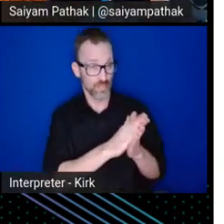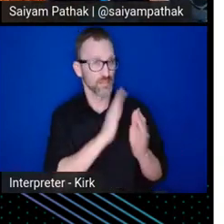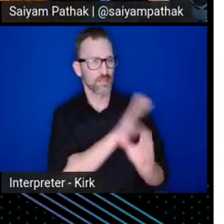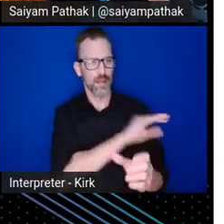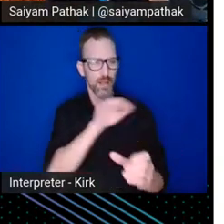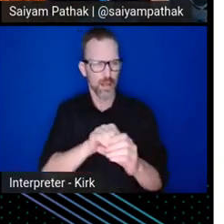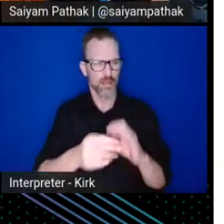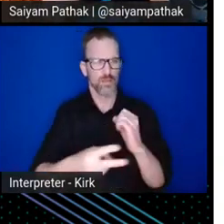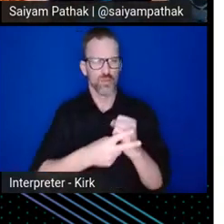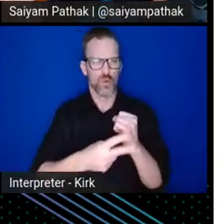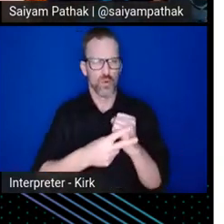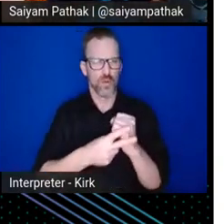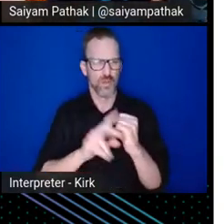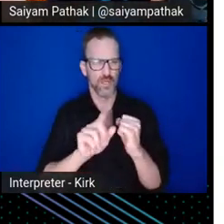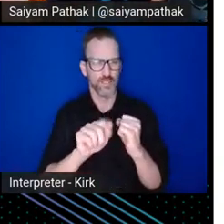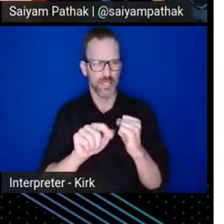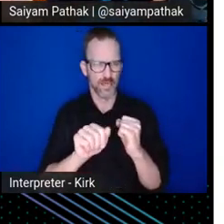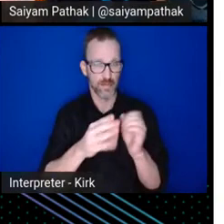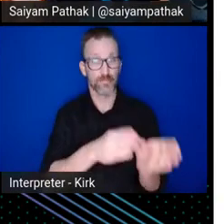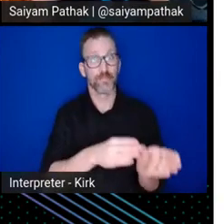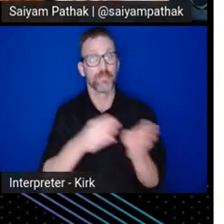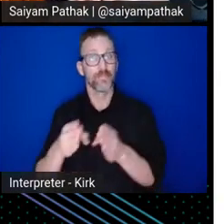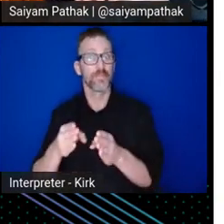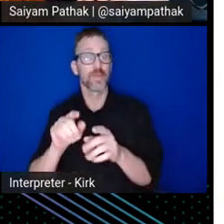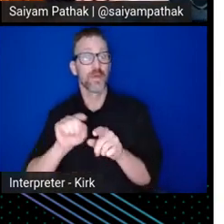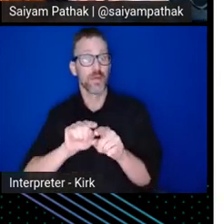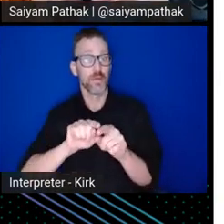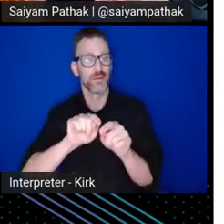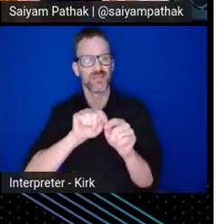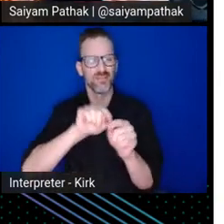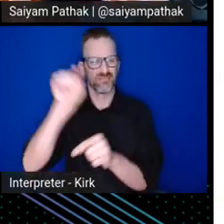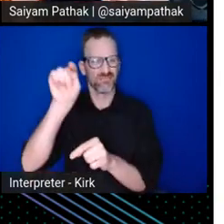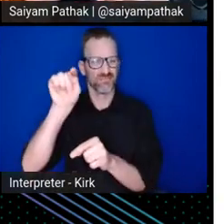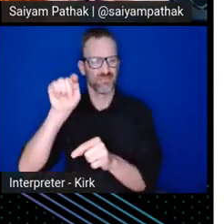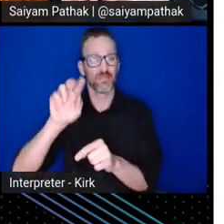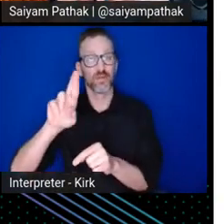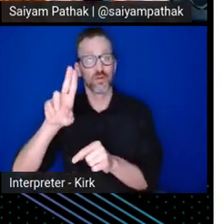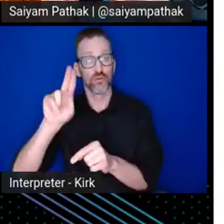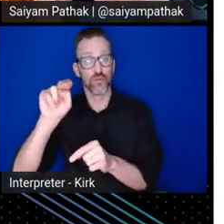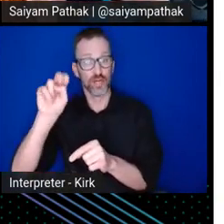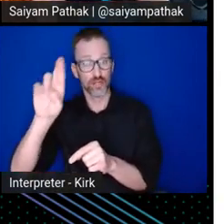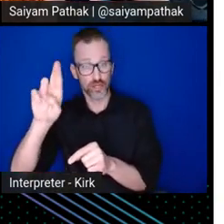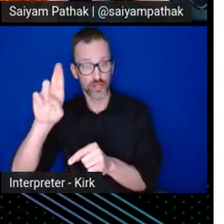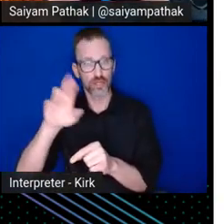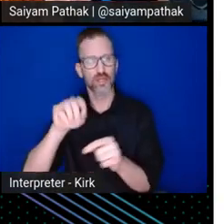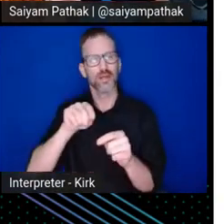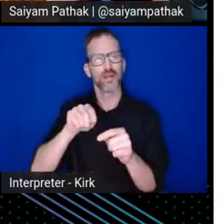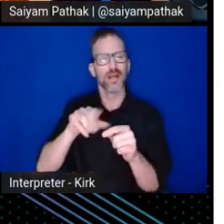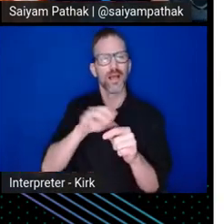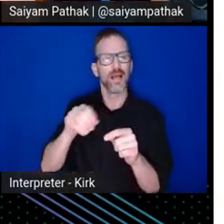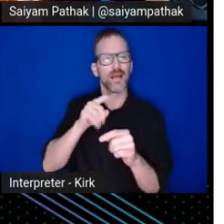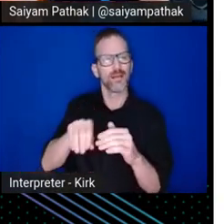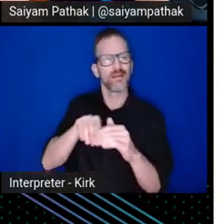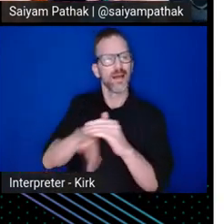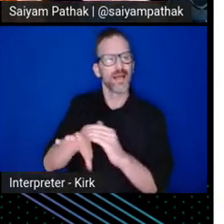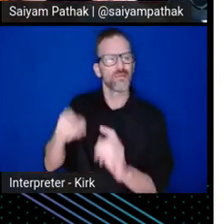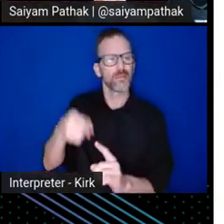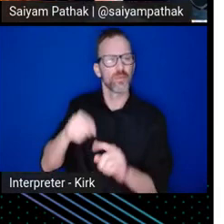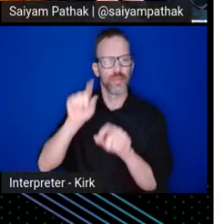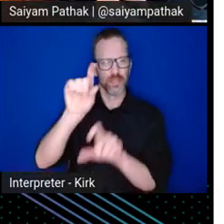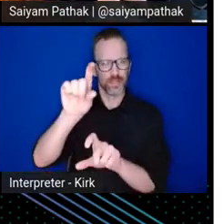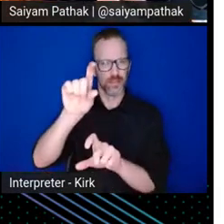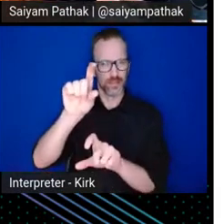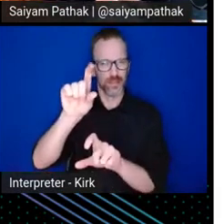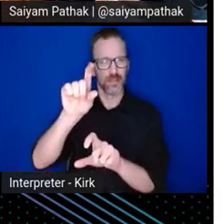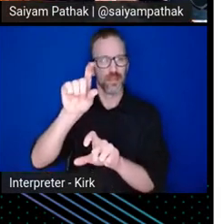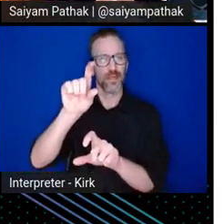The runner and the entry point. So there is entry Y missing over there. So it's runner and the entry point that